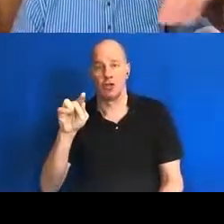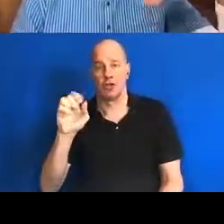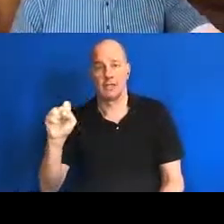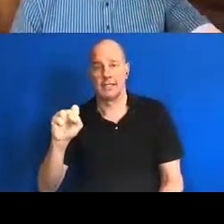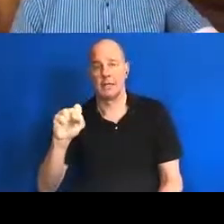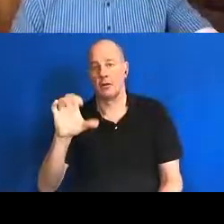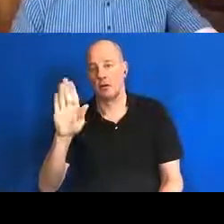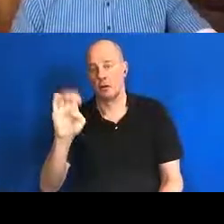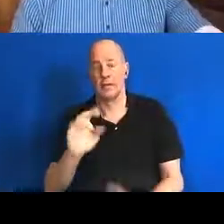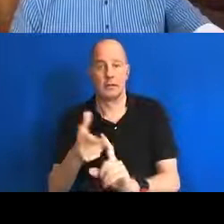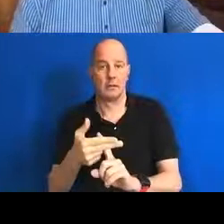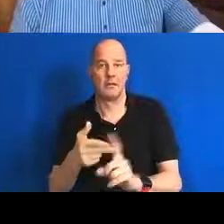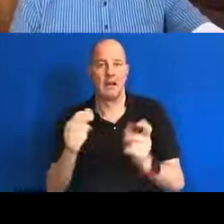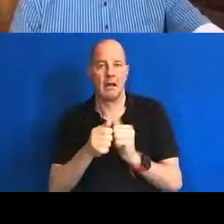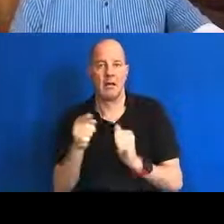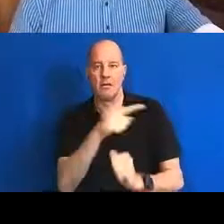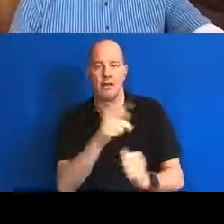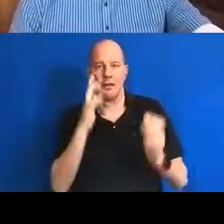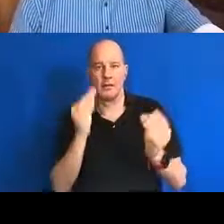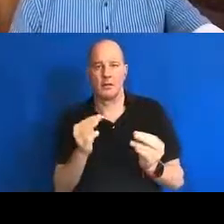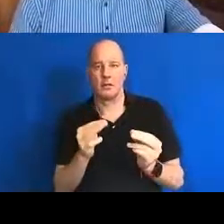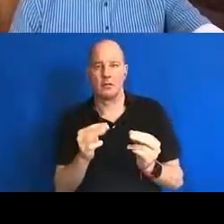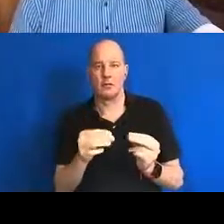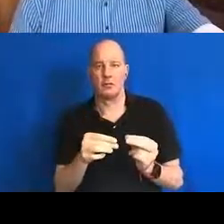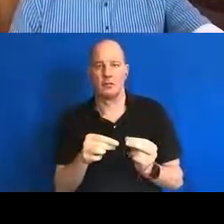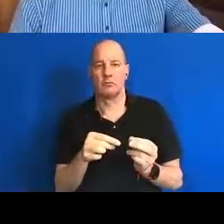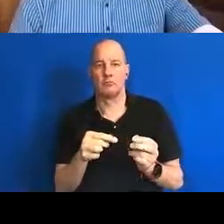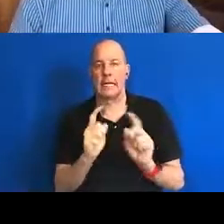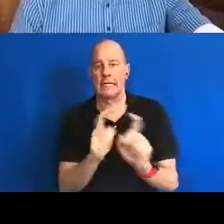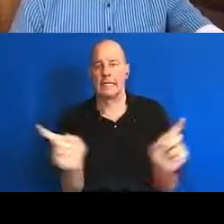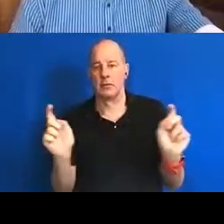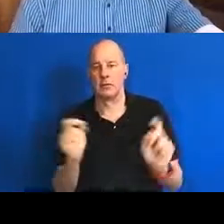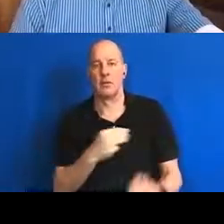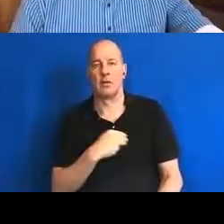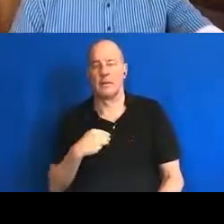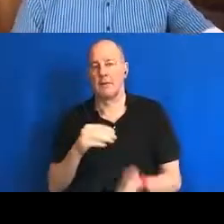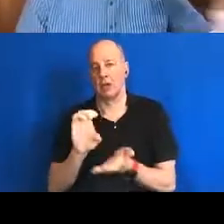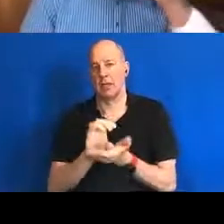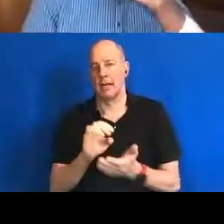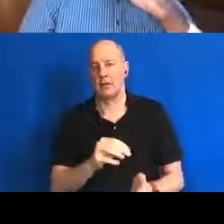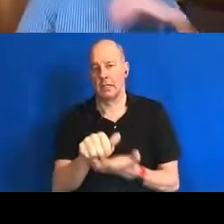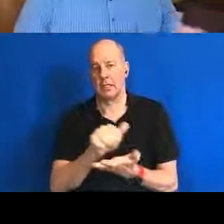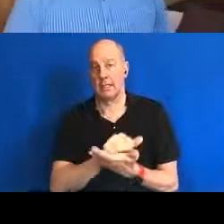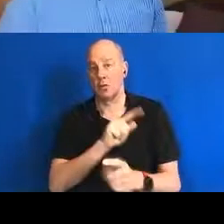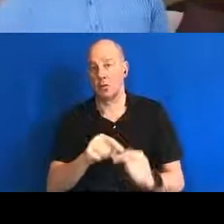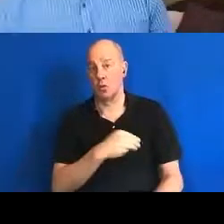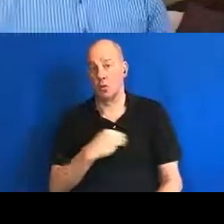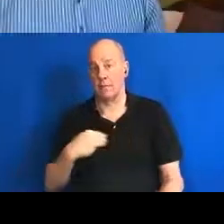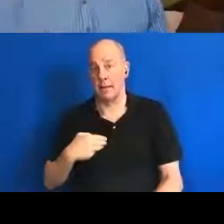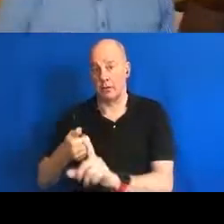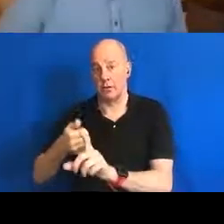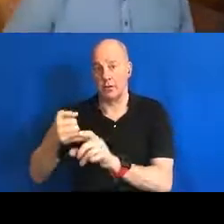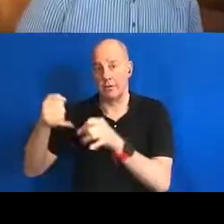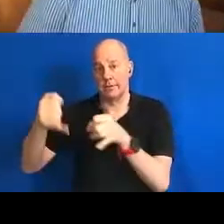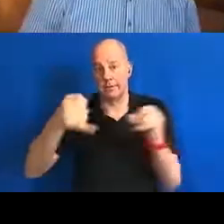wanted to distribute their member capital accounts to their members themselves. And so what are the